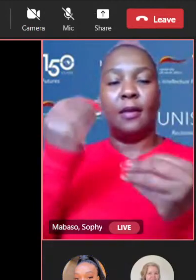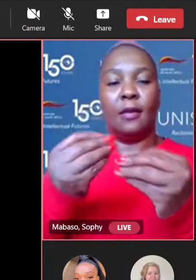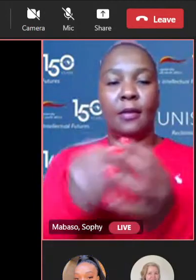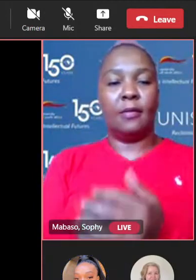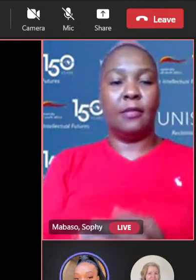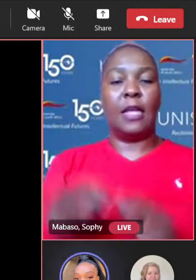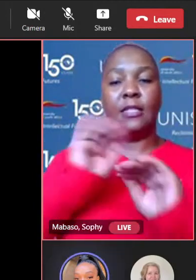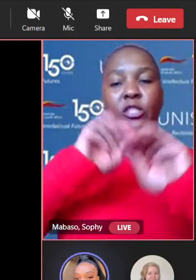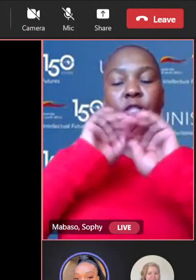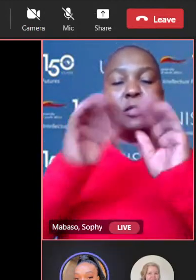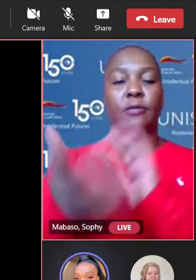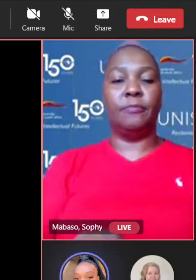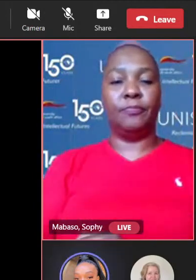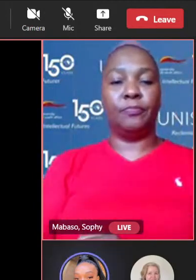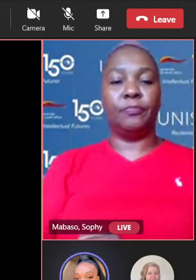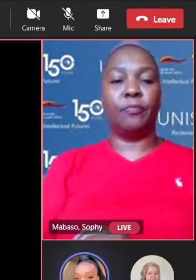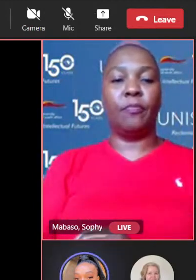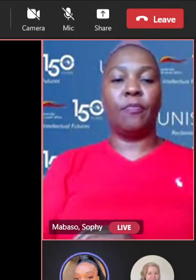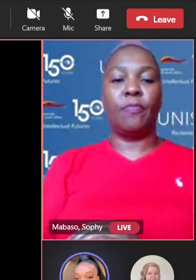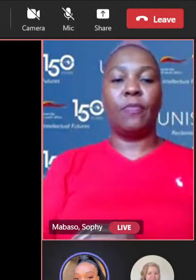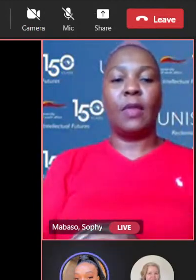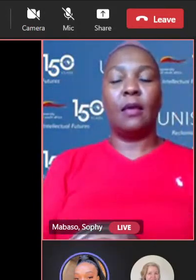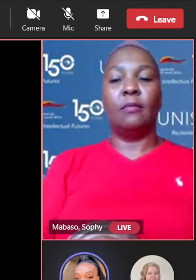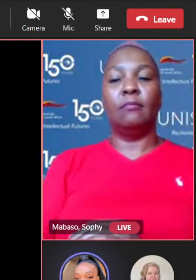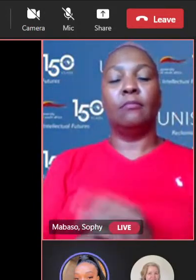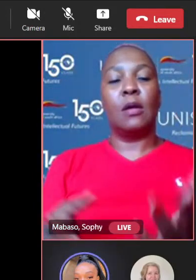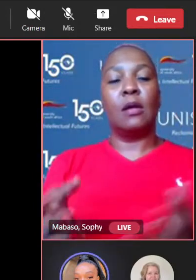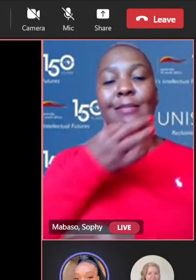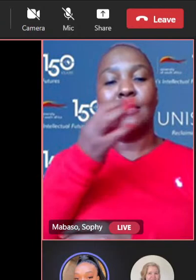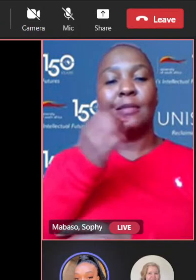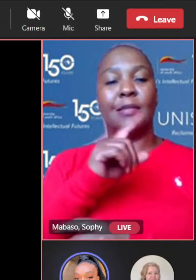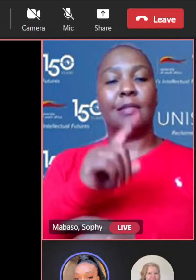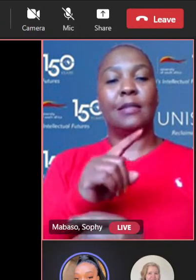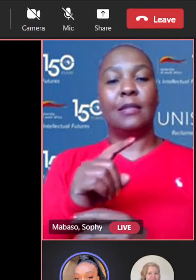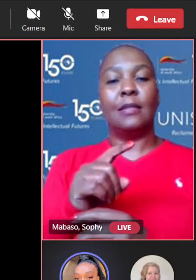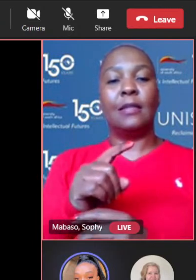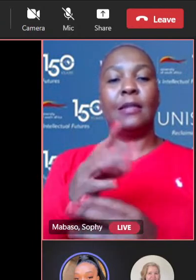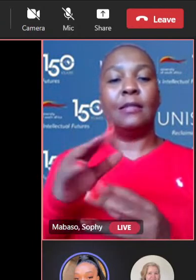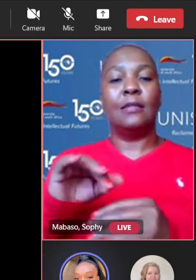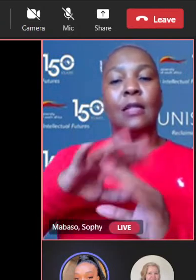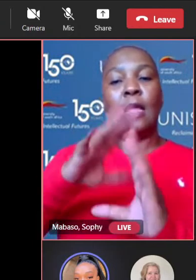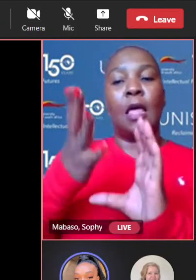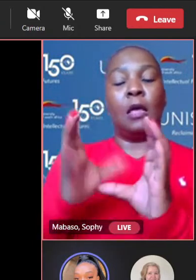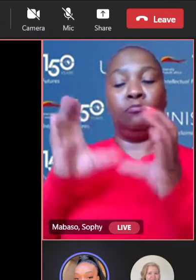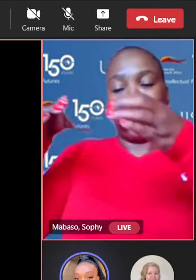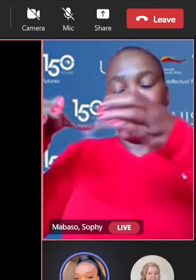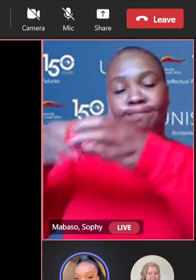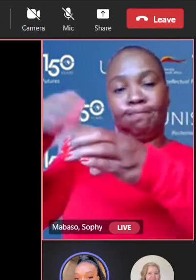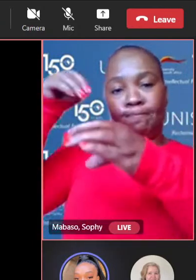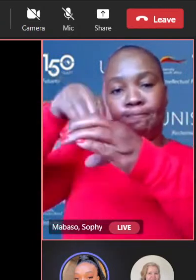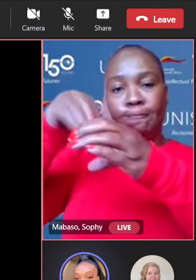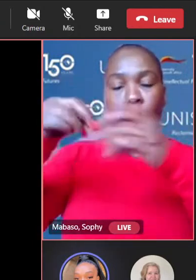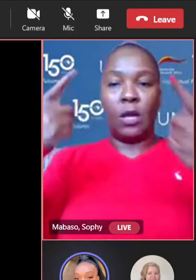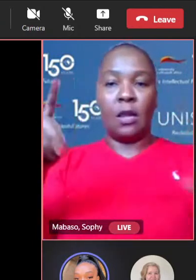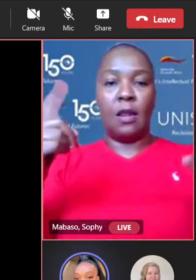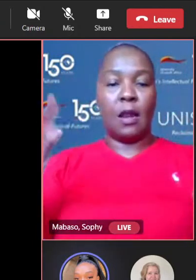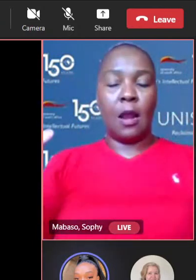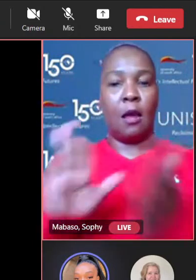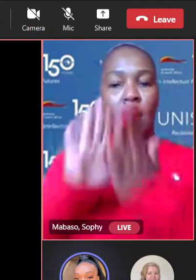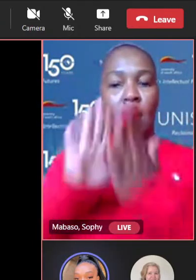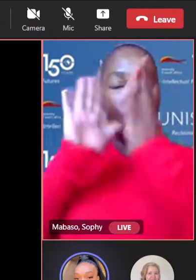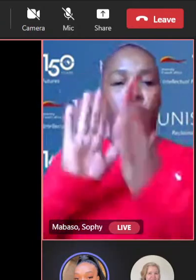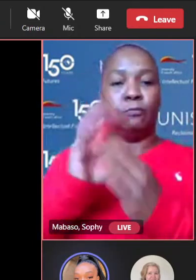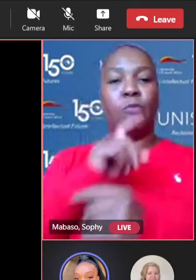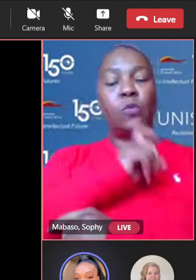teaching. I can say that this is an umbrella term incorporating different approaches to using learning